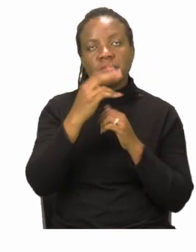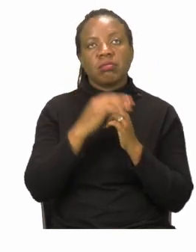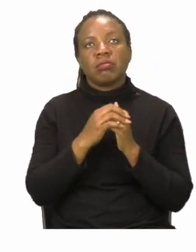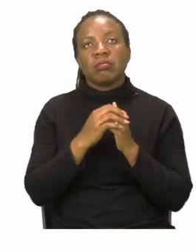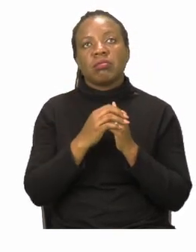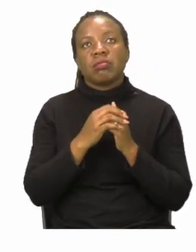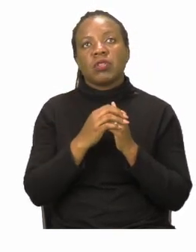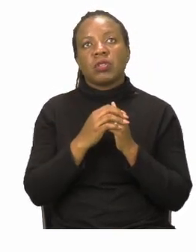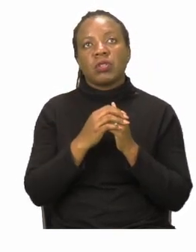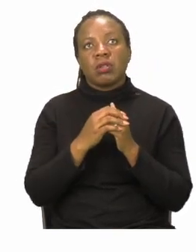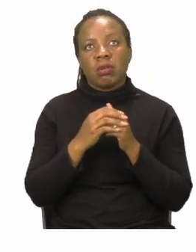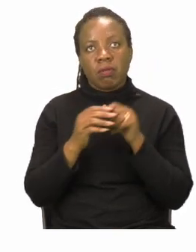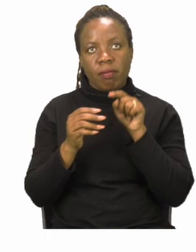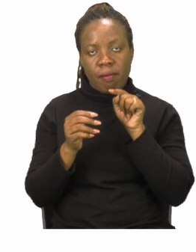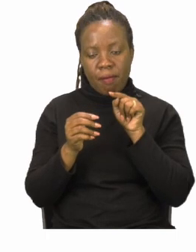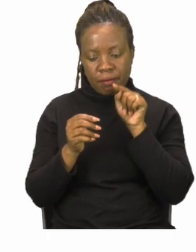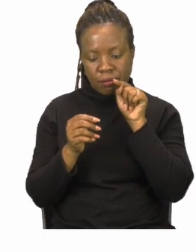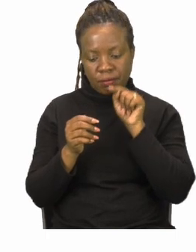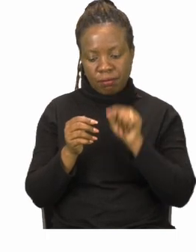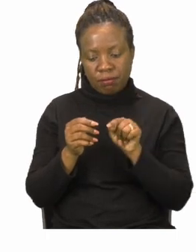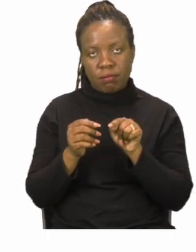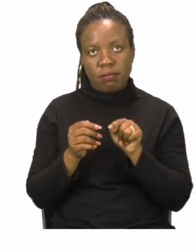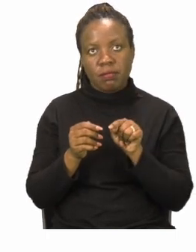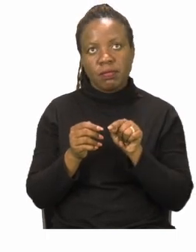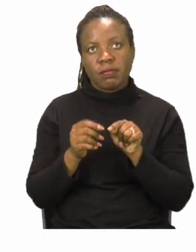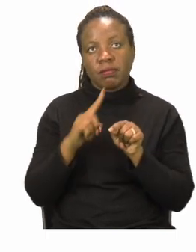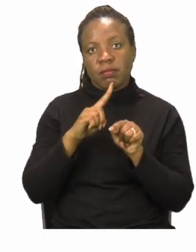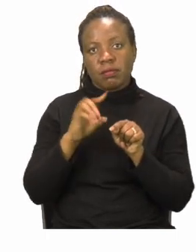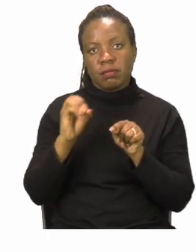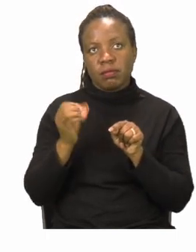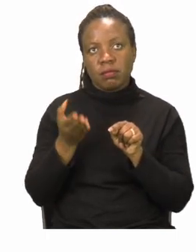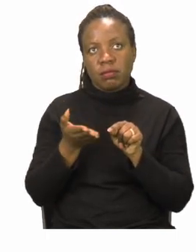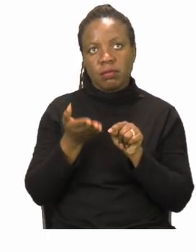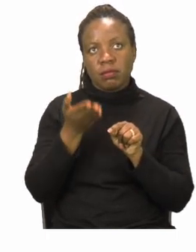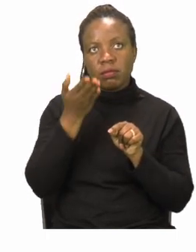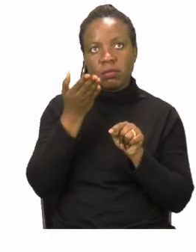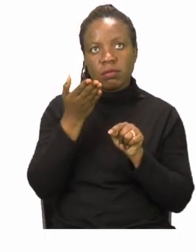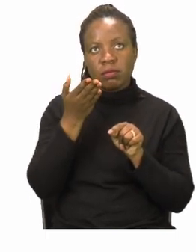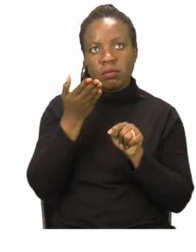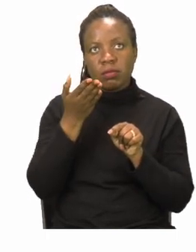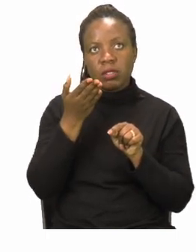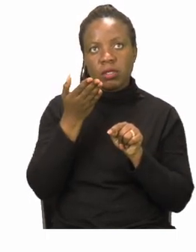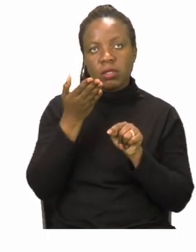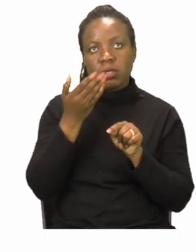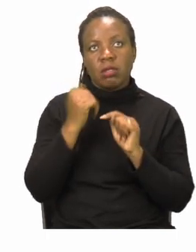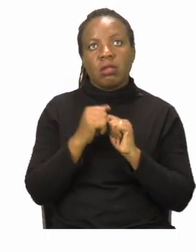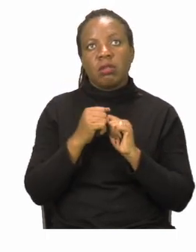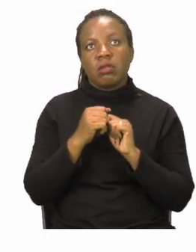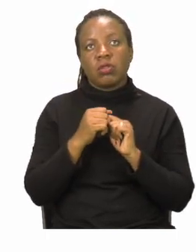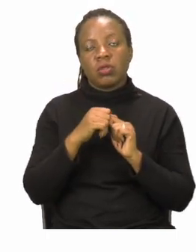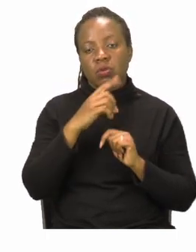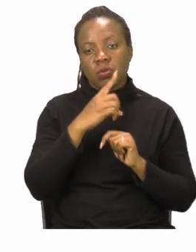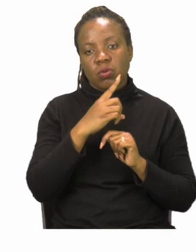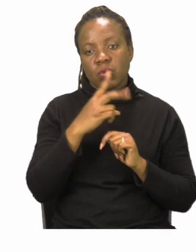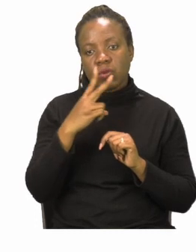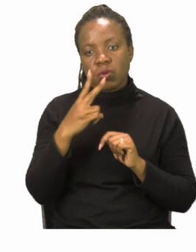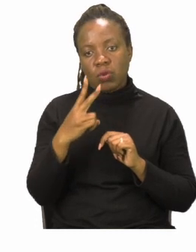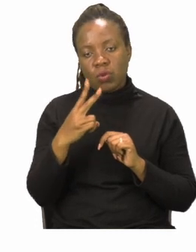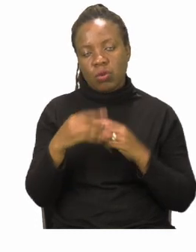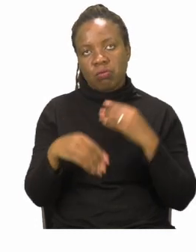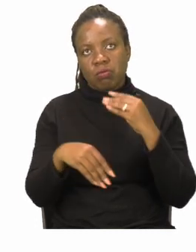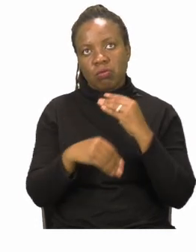will be 10 more. Now what is 10 more